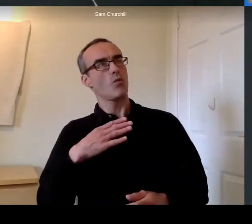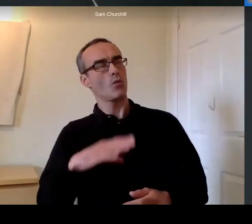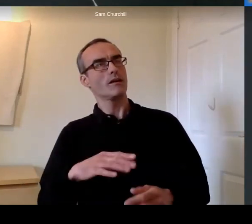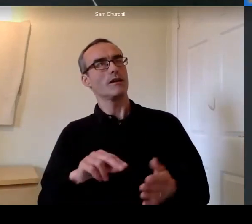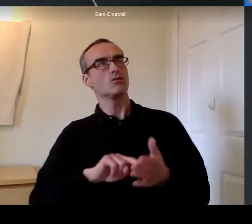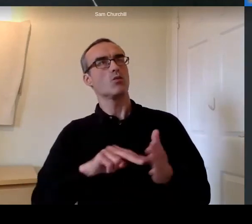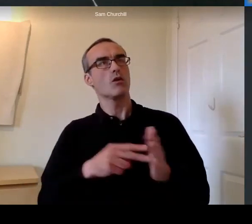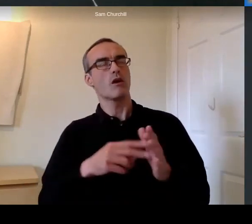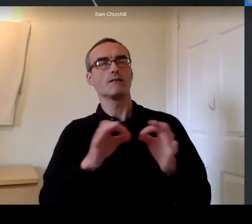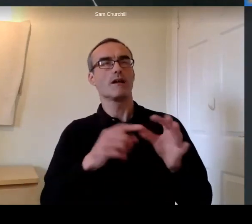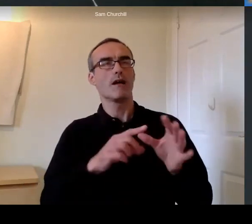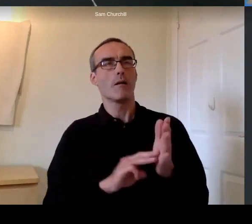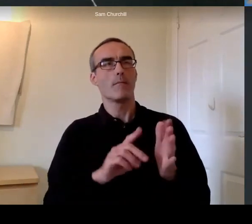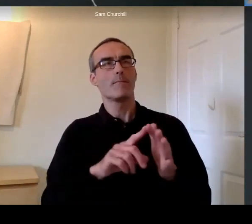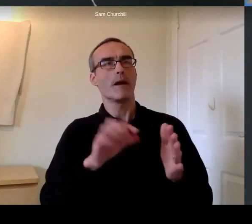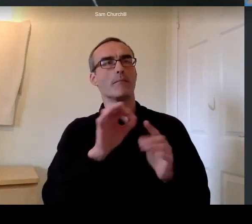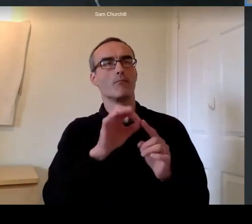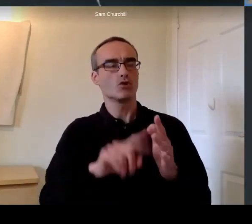everyone's agenda, really.